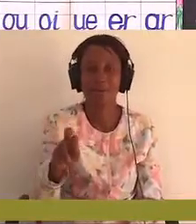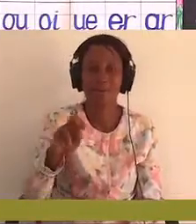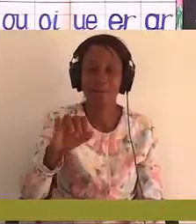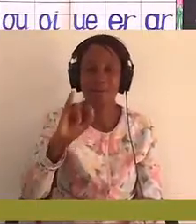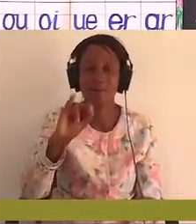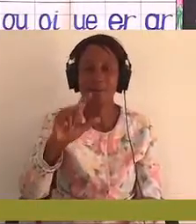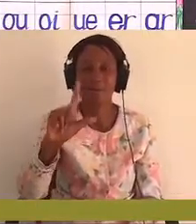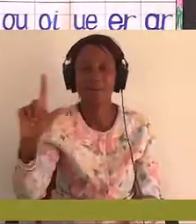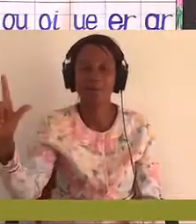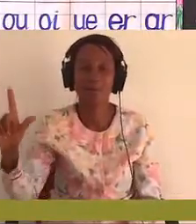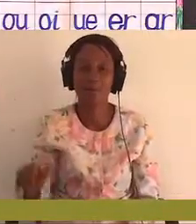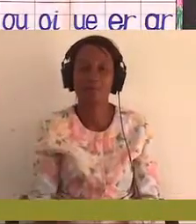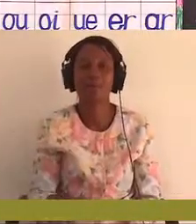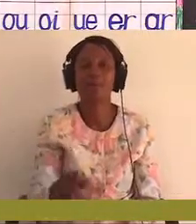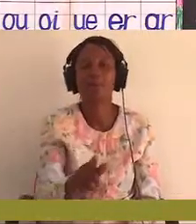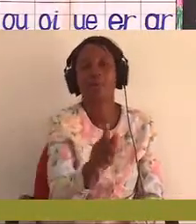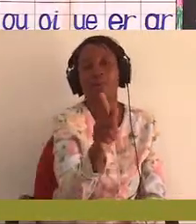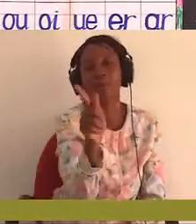gift.